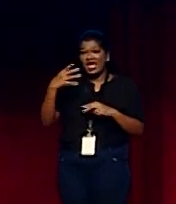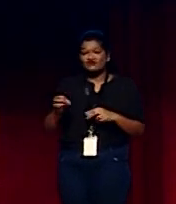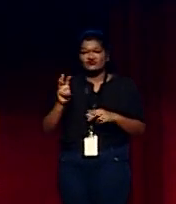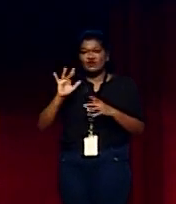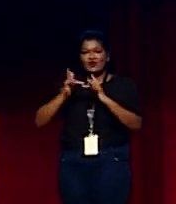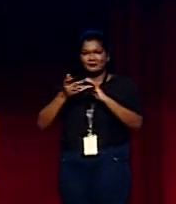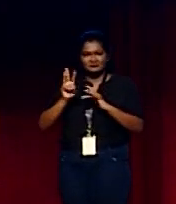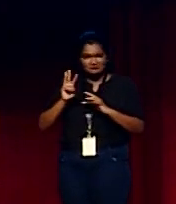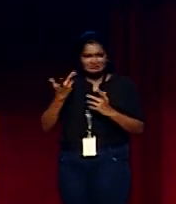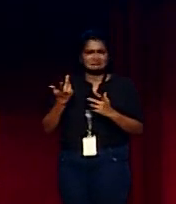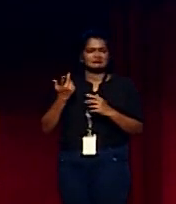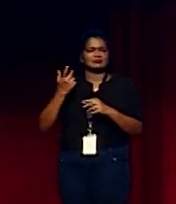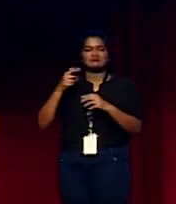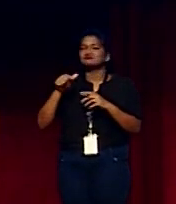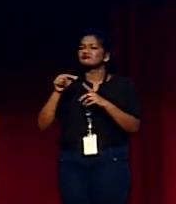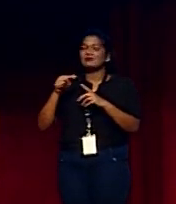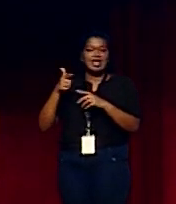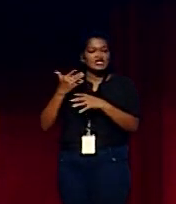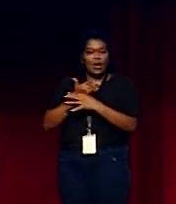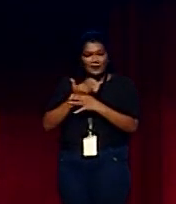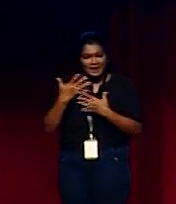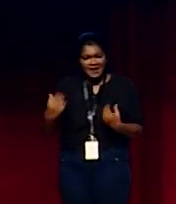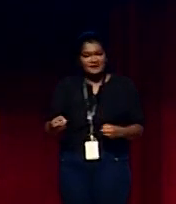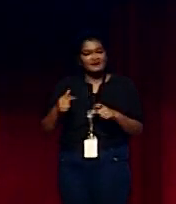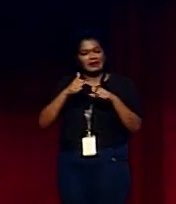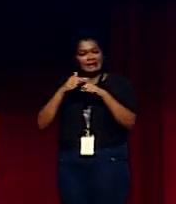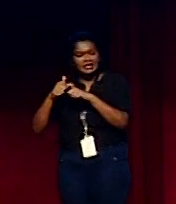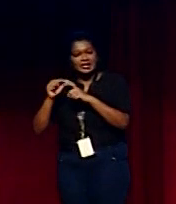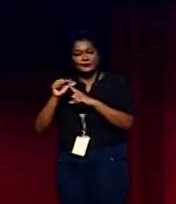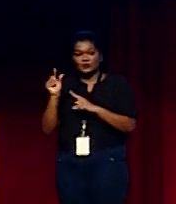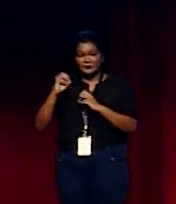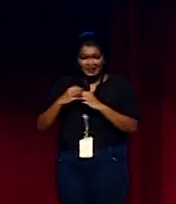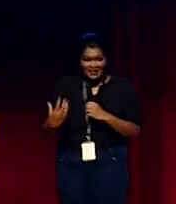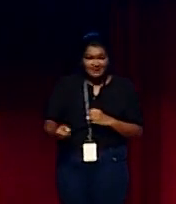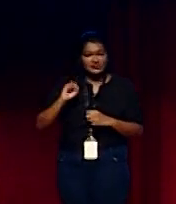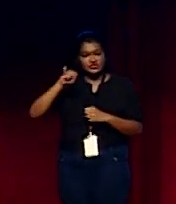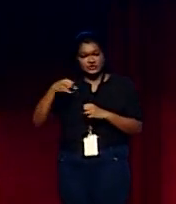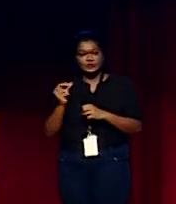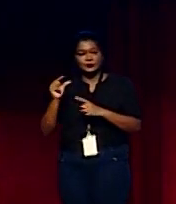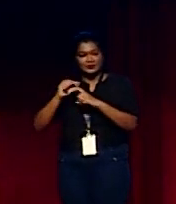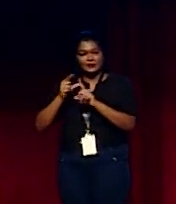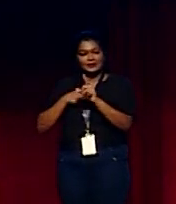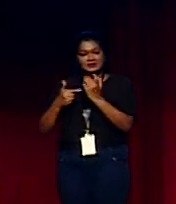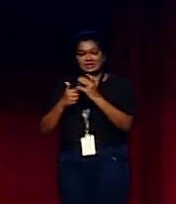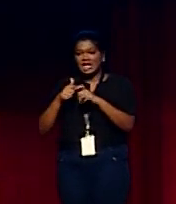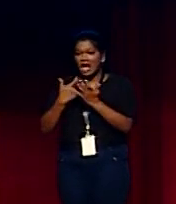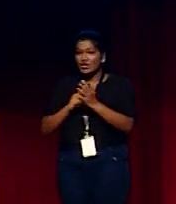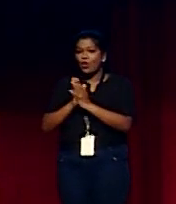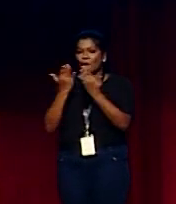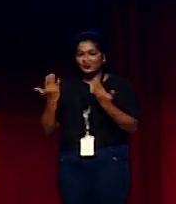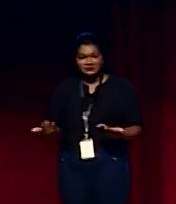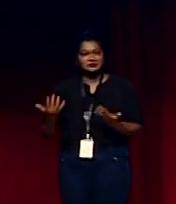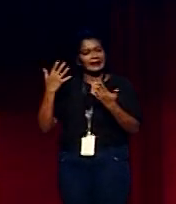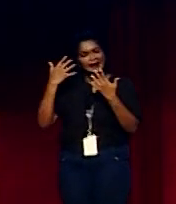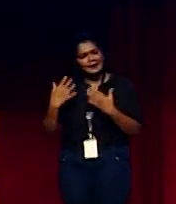Word document. You can get it on the web. You can make EPUBs out of it. You can make Jupyter notebooks out of it. And all of these contain